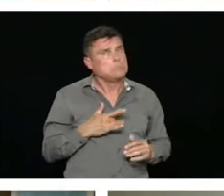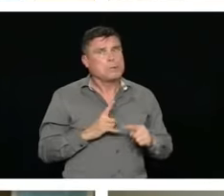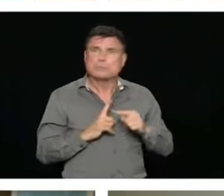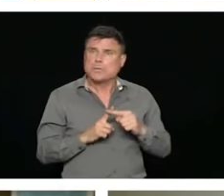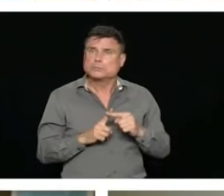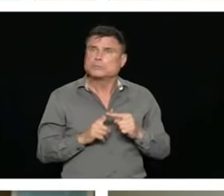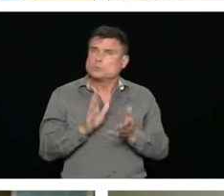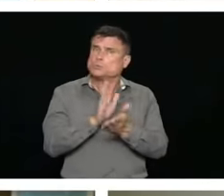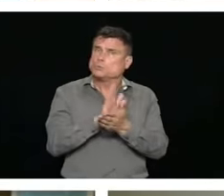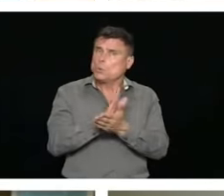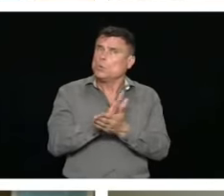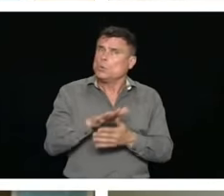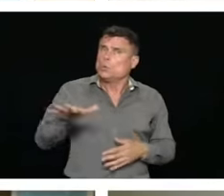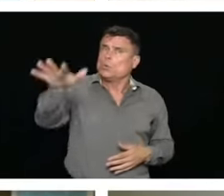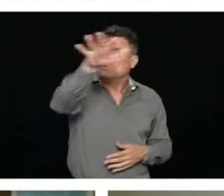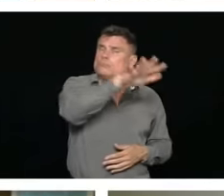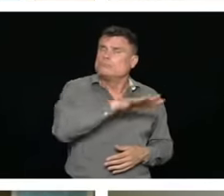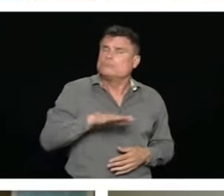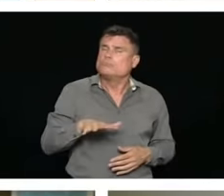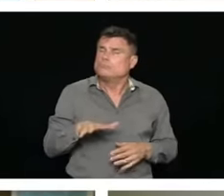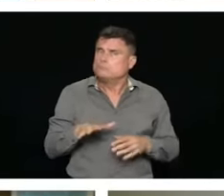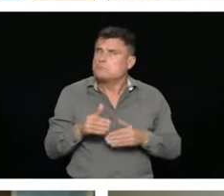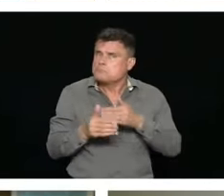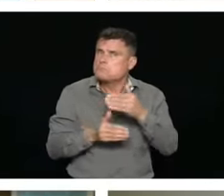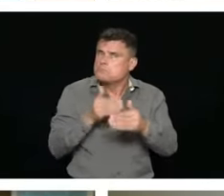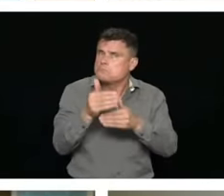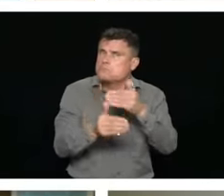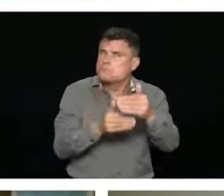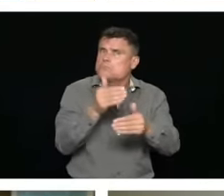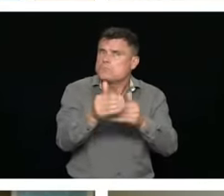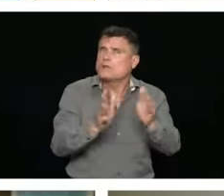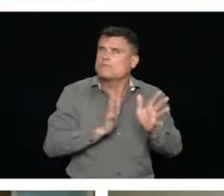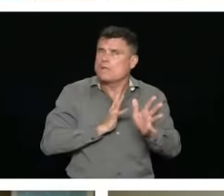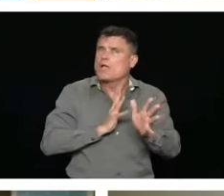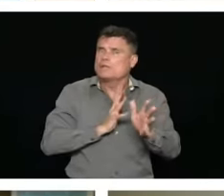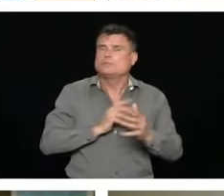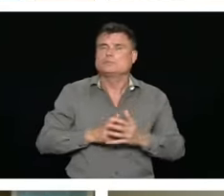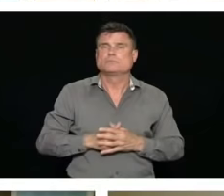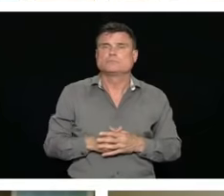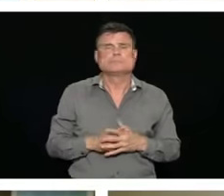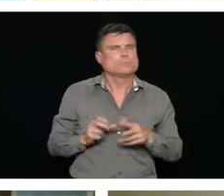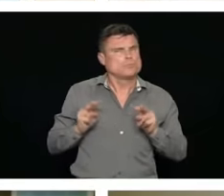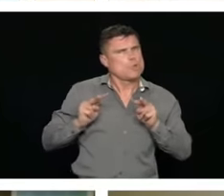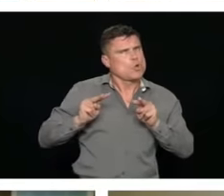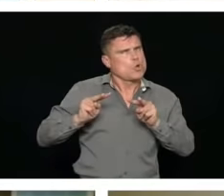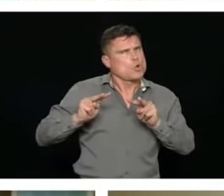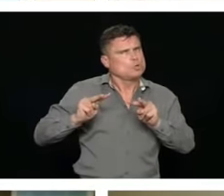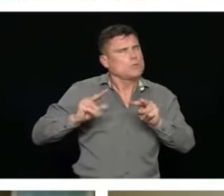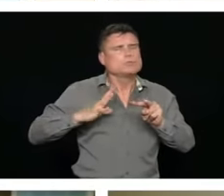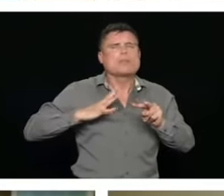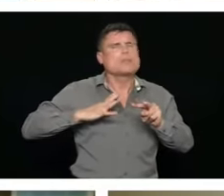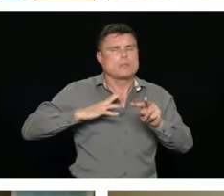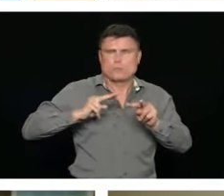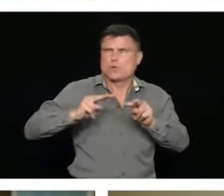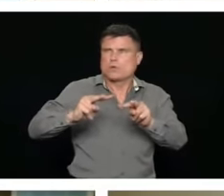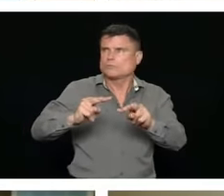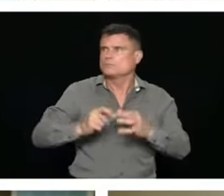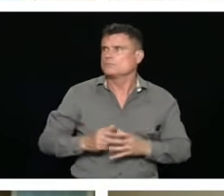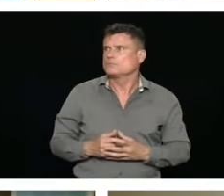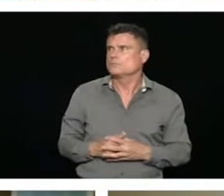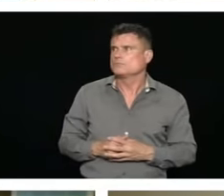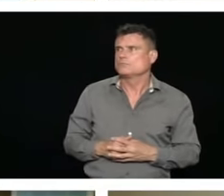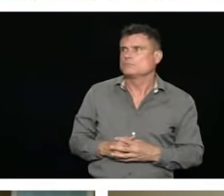the next 12 to 18 months. Thank you for that. And I think you're all going to kill me, but I'm going to add 2 more that I saw on Facebook. So